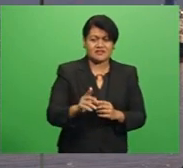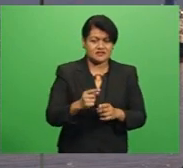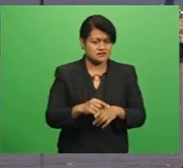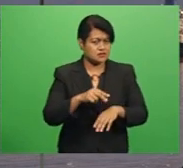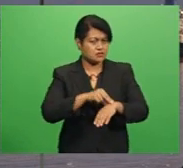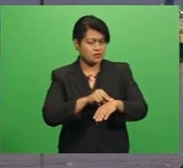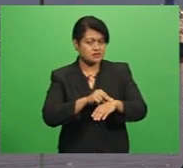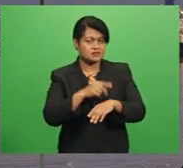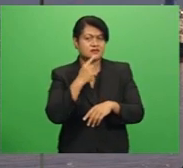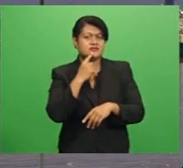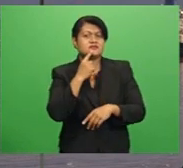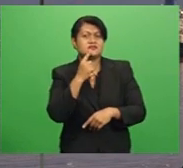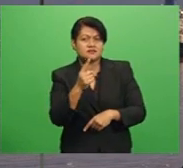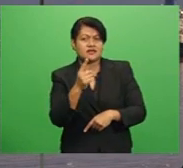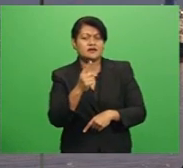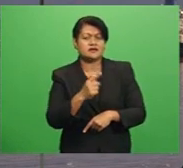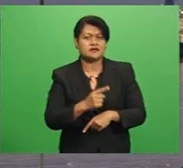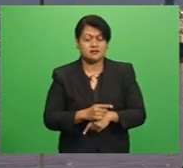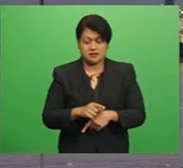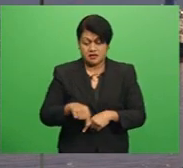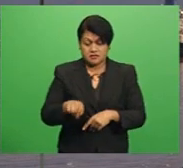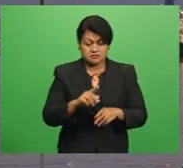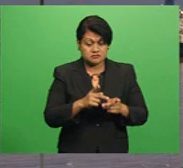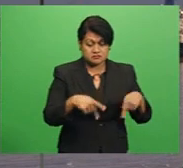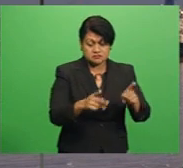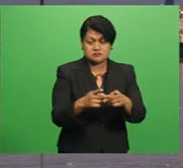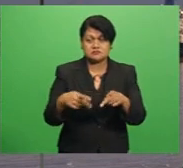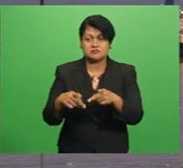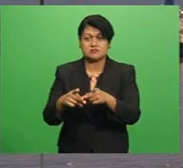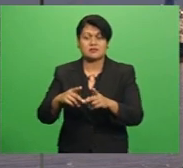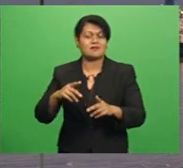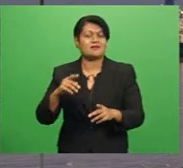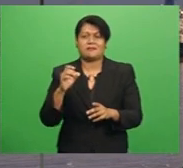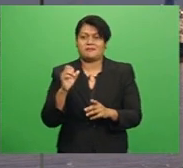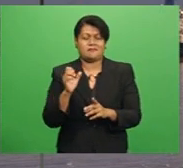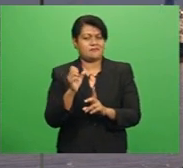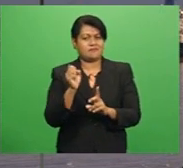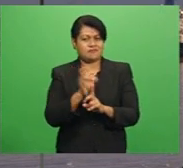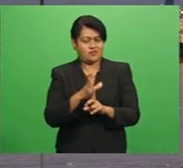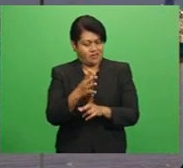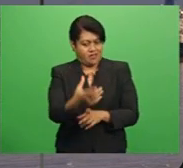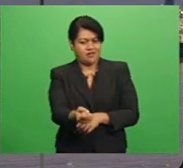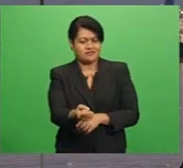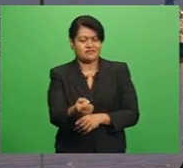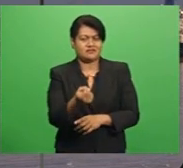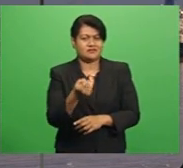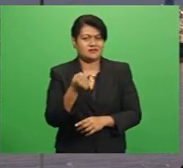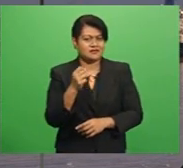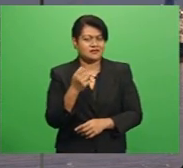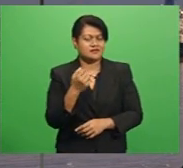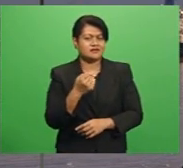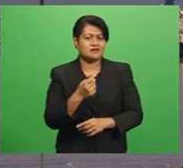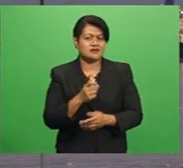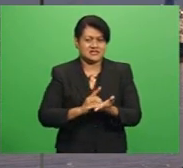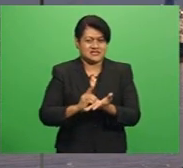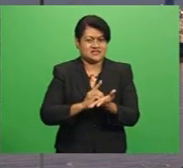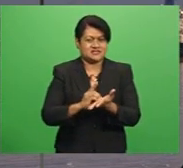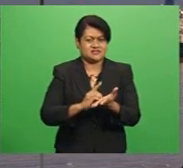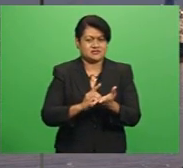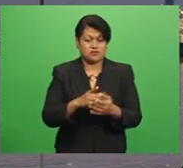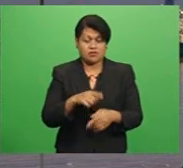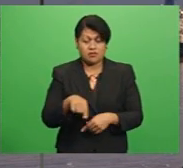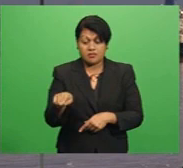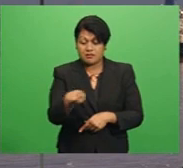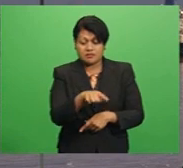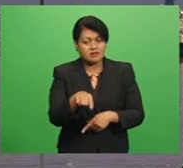Tiko Saumalua says these spots normally have surges in cases after a natural disaster. Dr. Saumalua says while they have